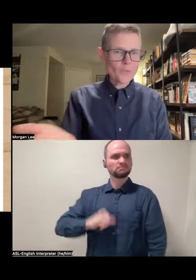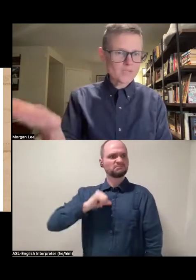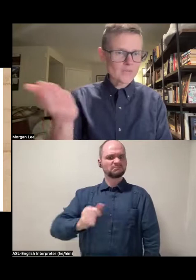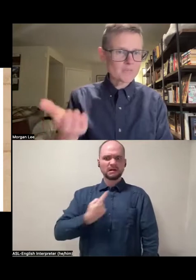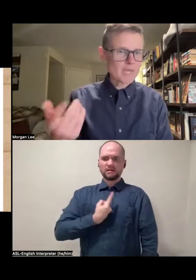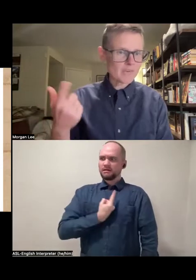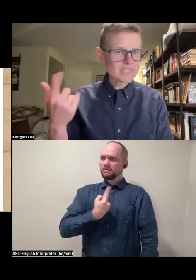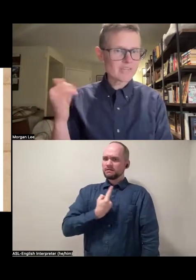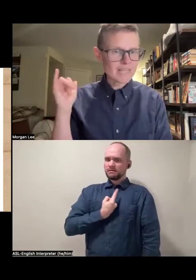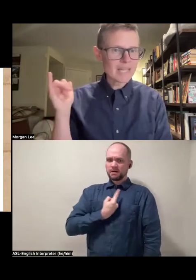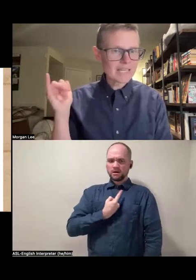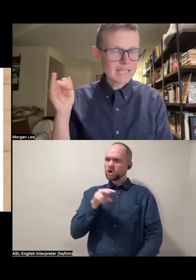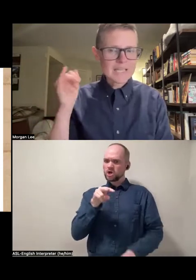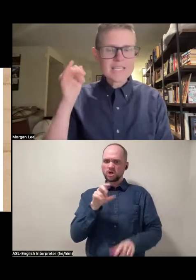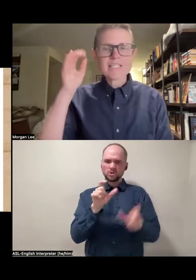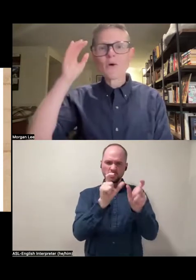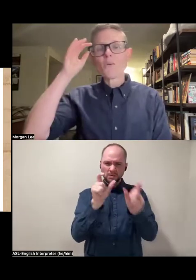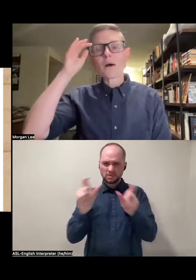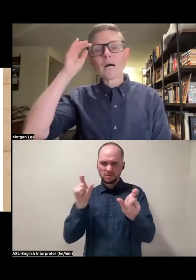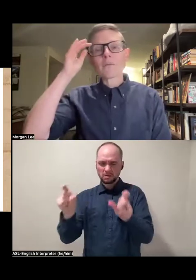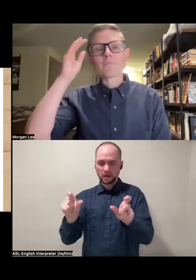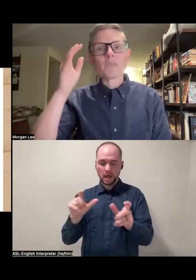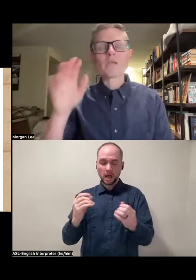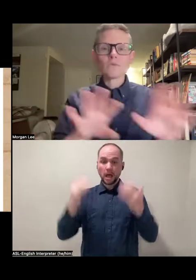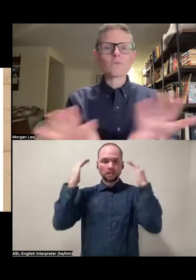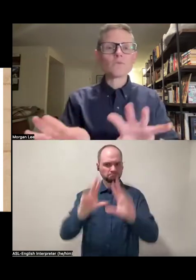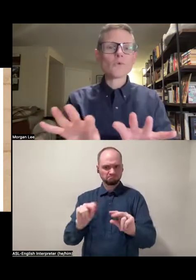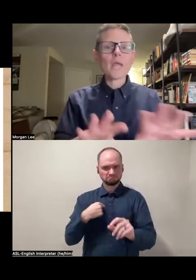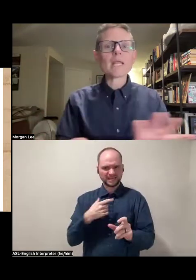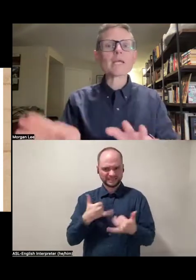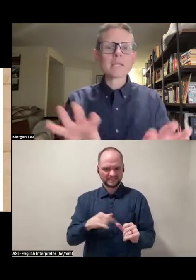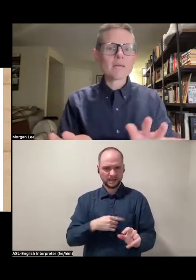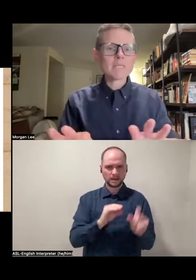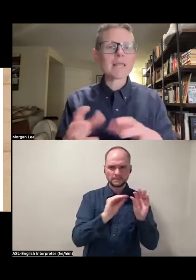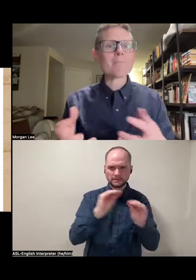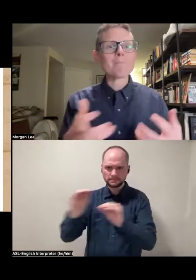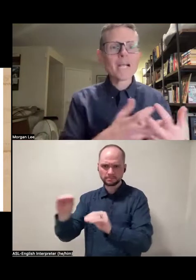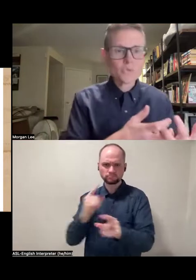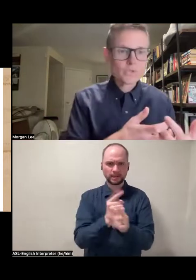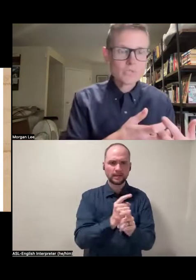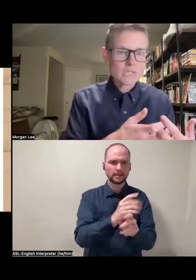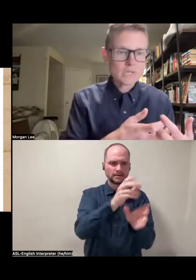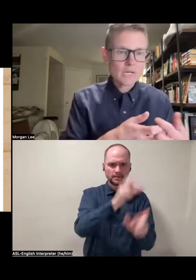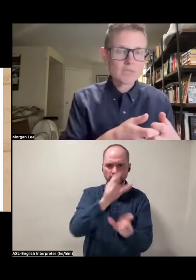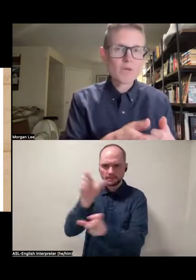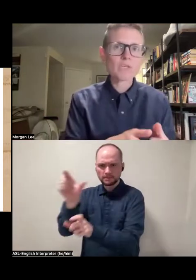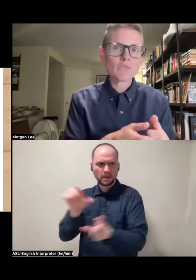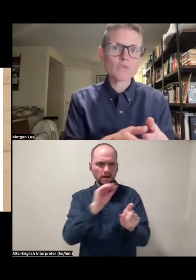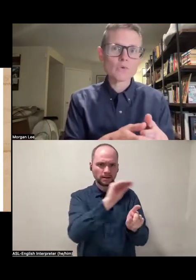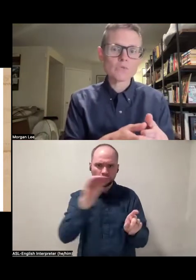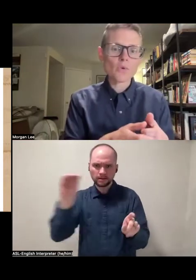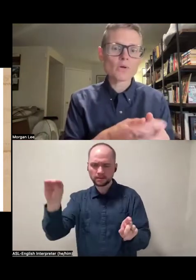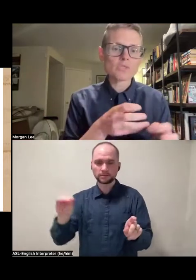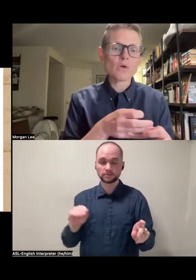at all the words on this page. I still did it. So creating assignments that match what you're teaching, especially